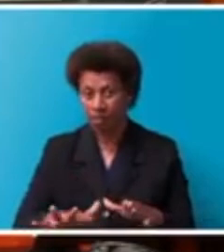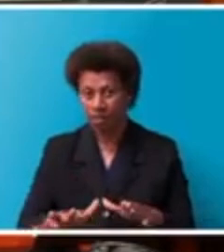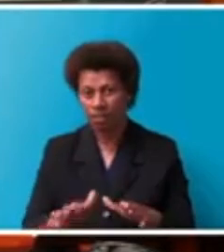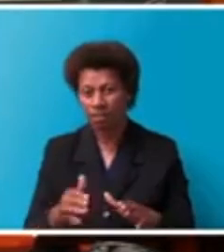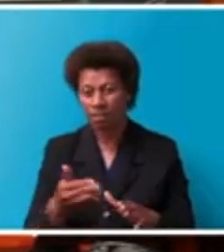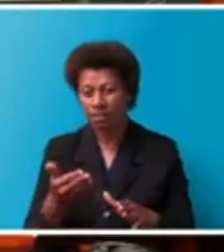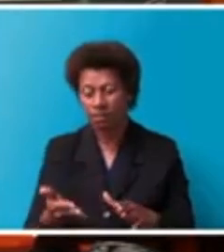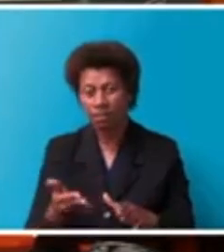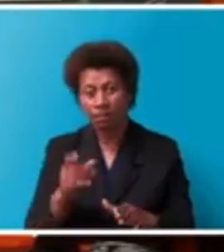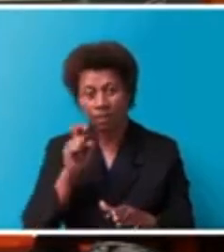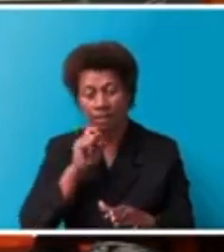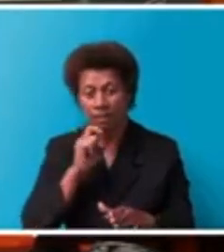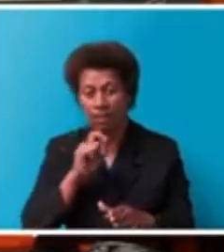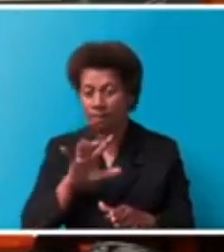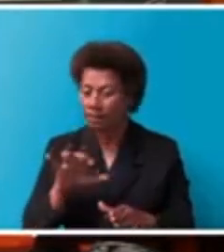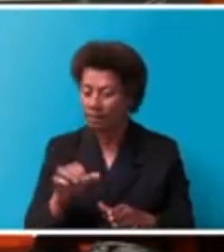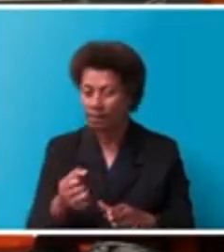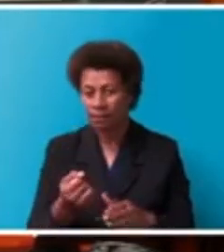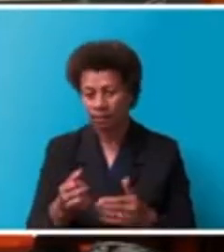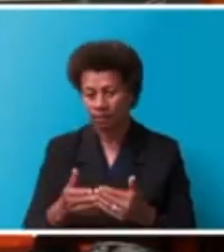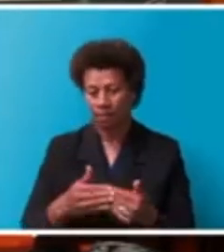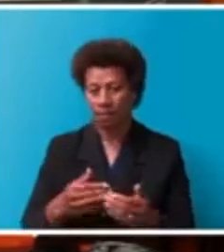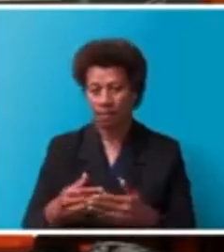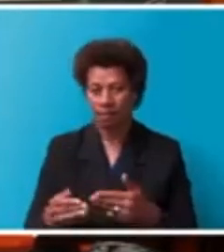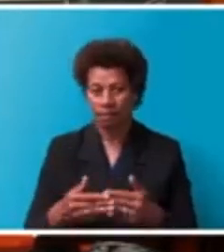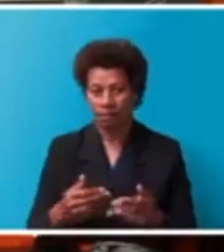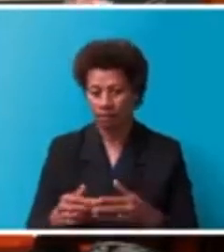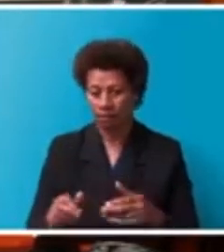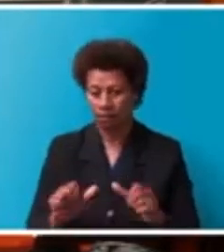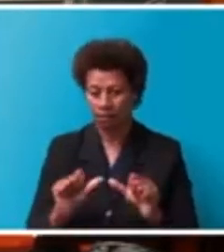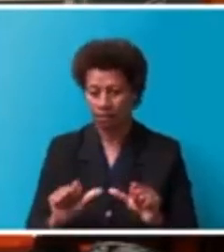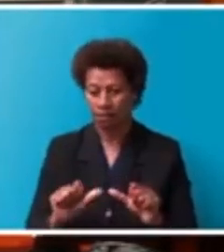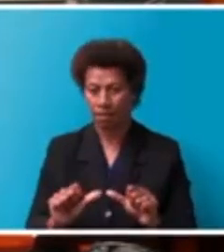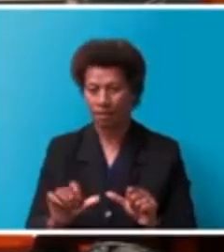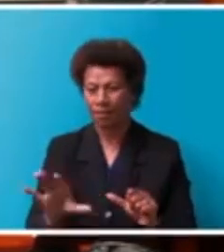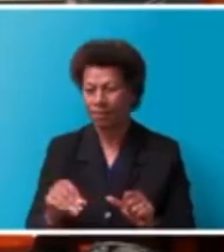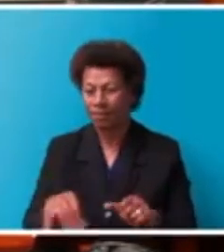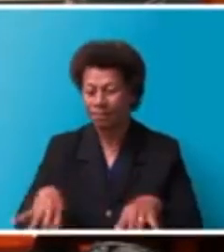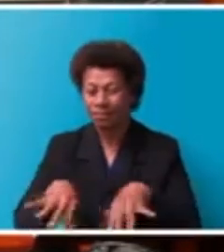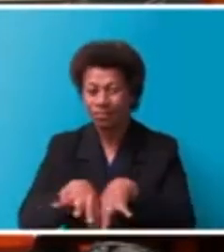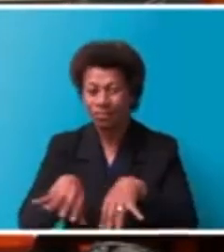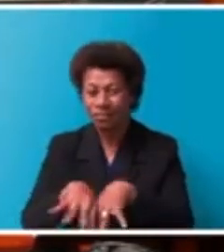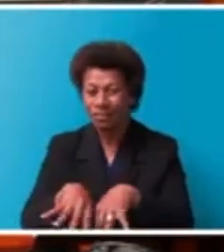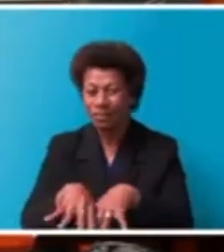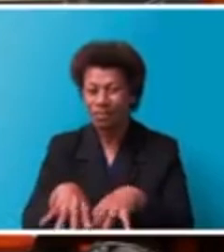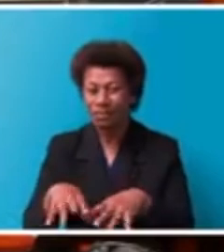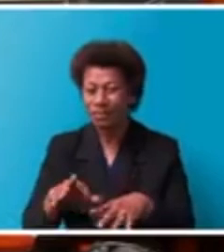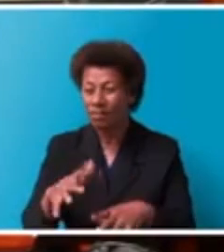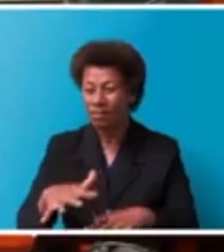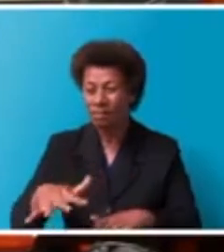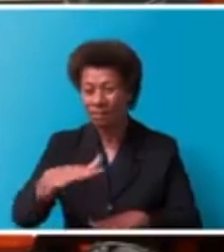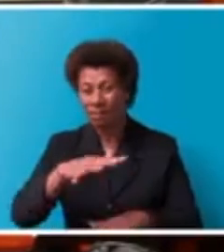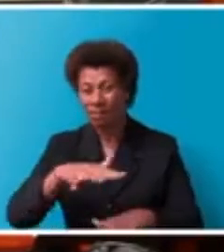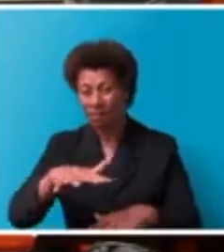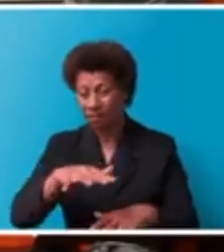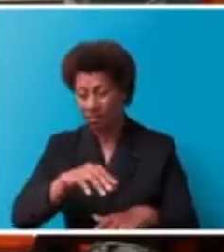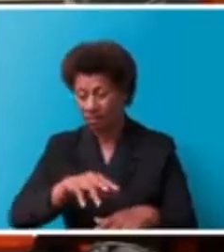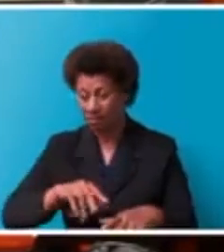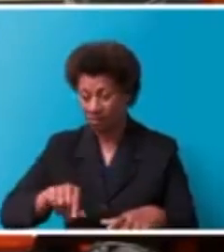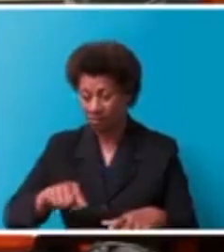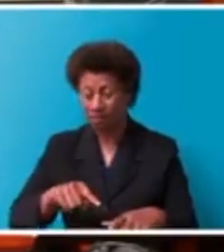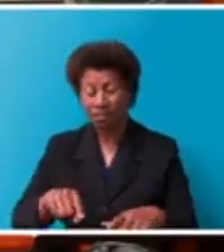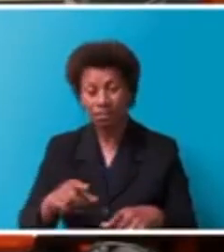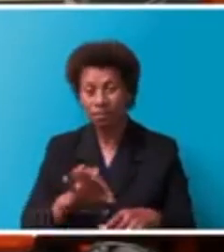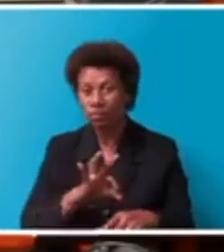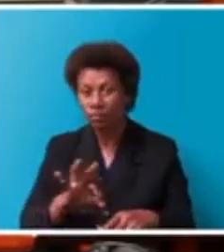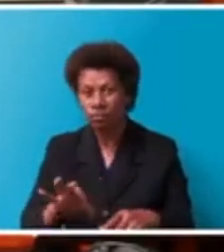aquifers, need to be sustainably managed and protected from pollution from surface areas and to ensure they are not exhausted